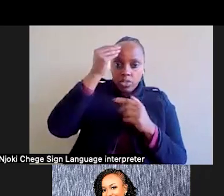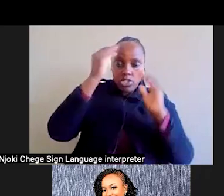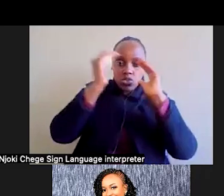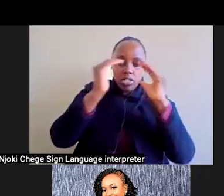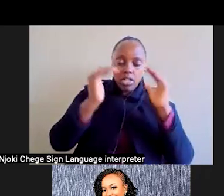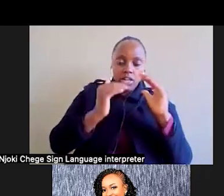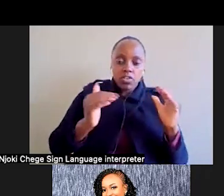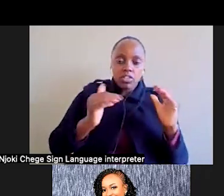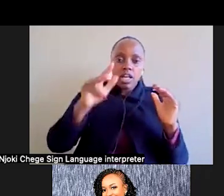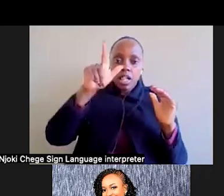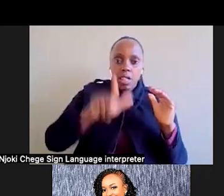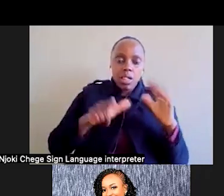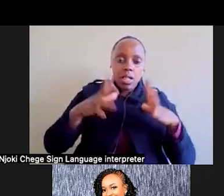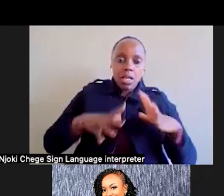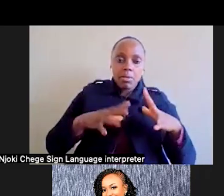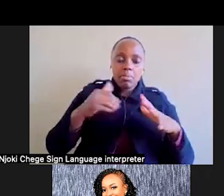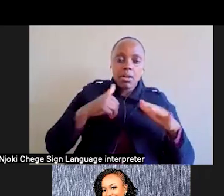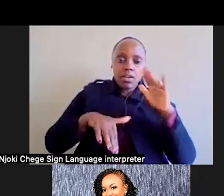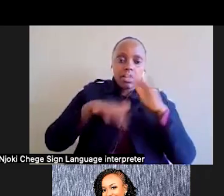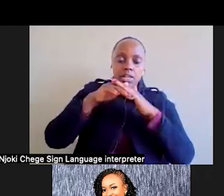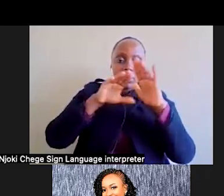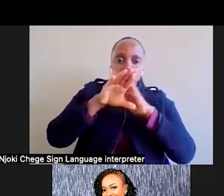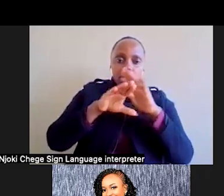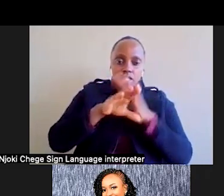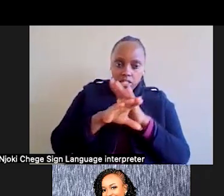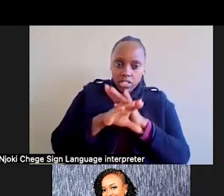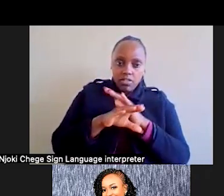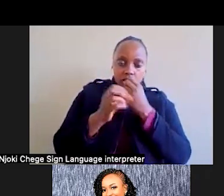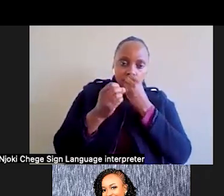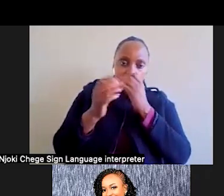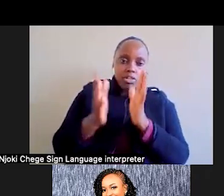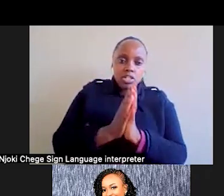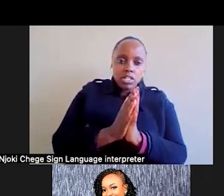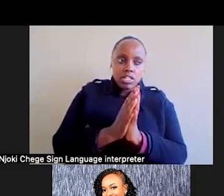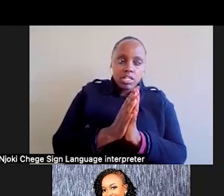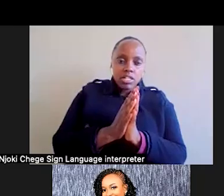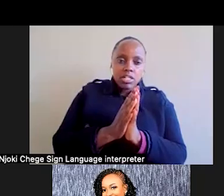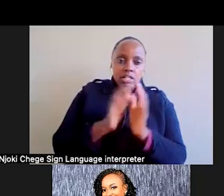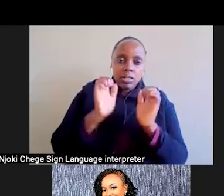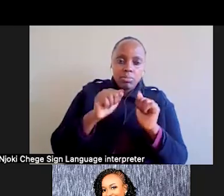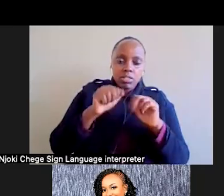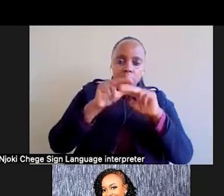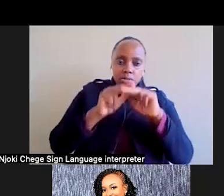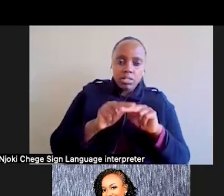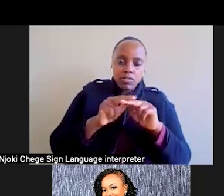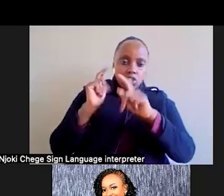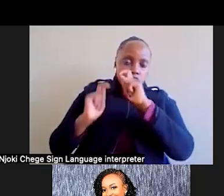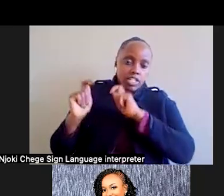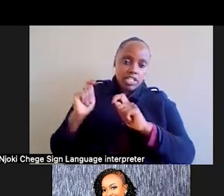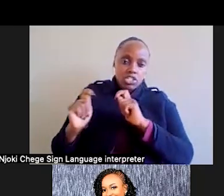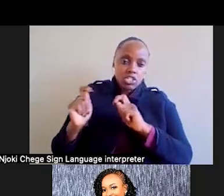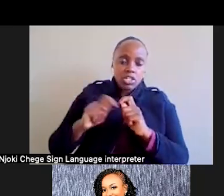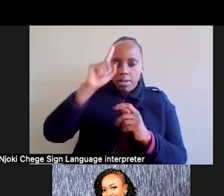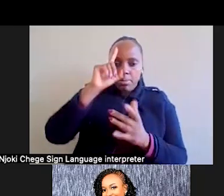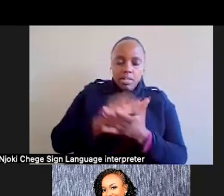low, people may have limited access to accurate information and may rely more on traditional beliefs